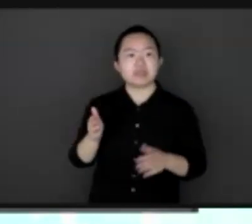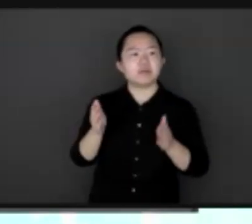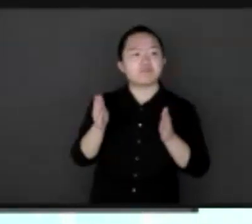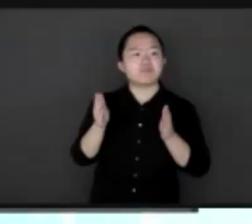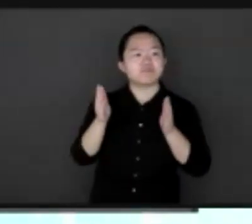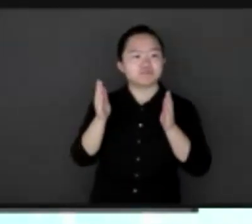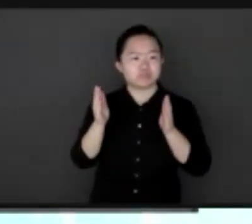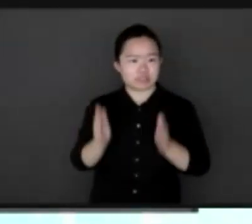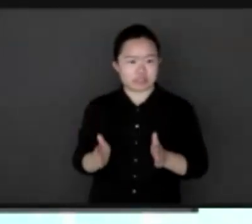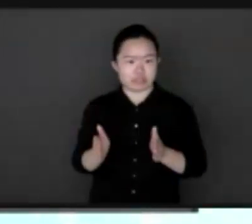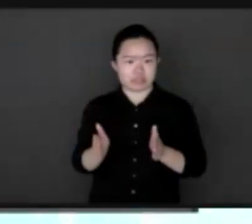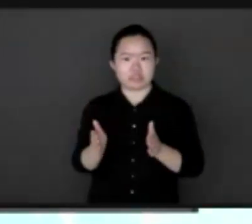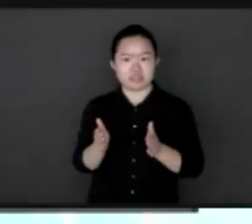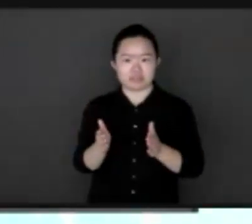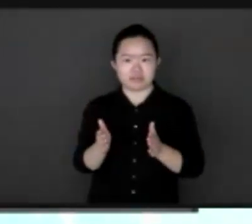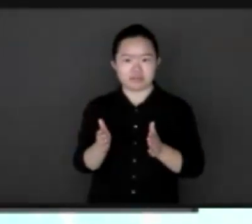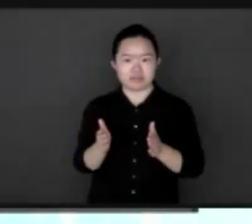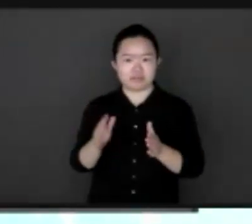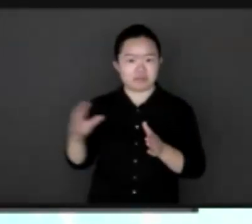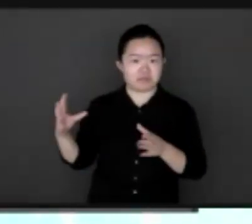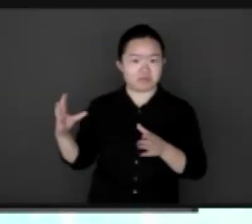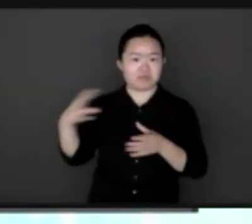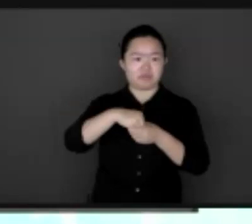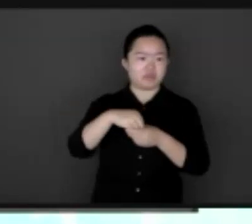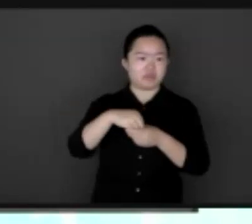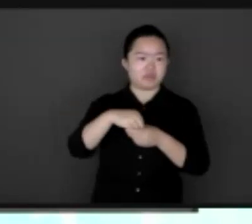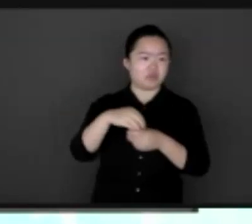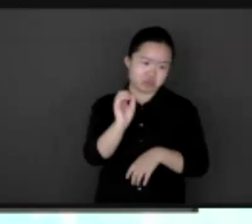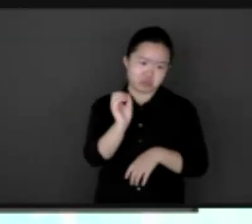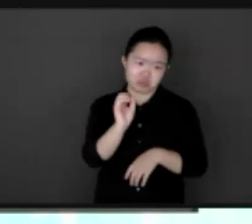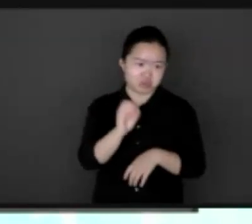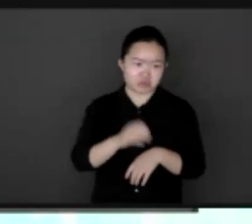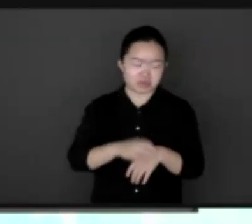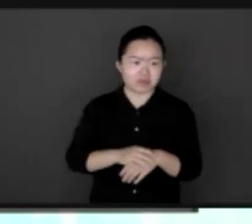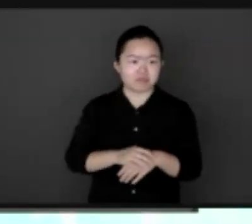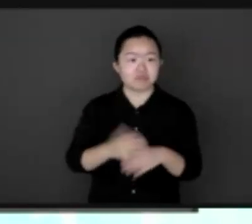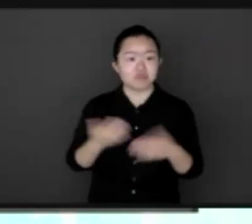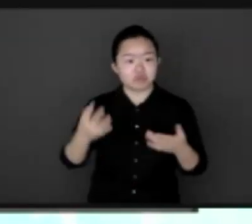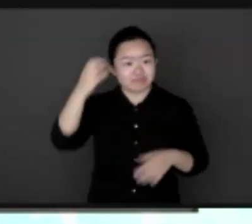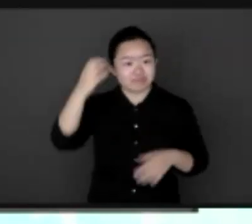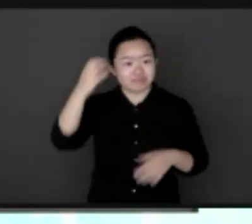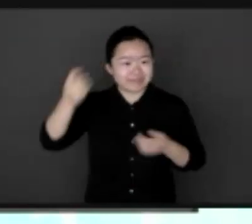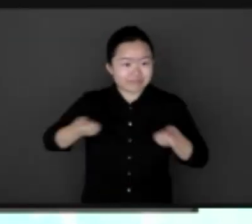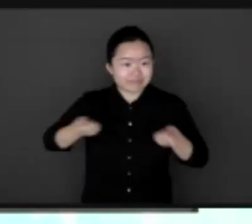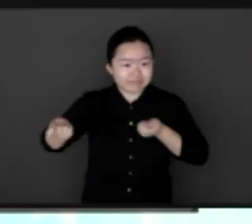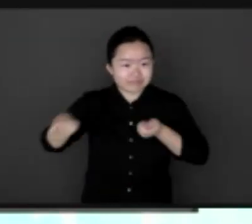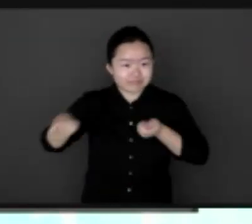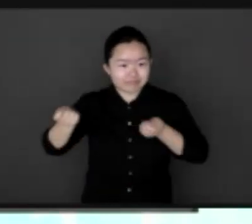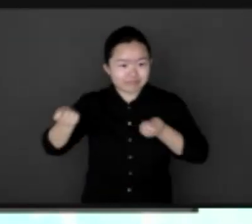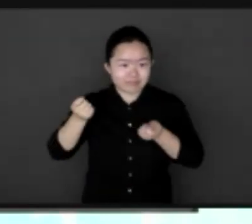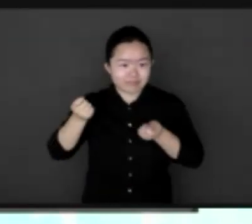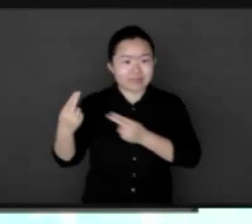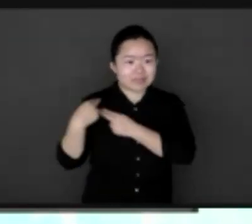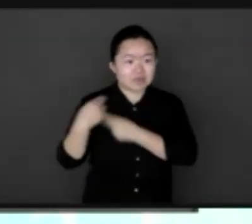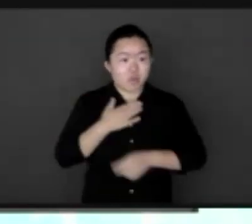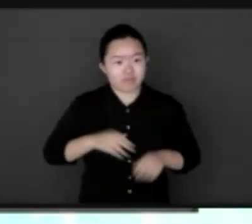applied. Archives that are not updated after 2019 are excluded,